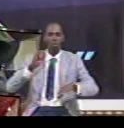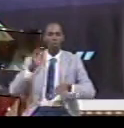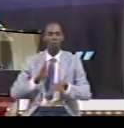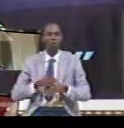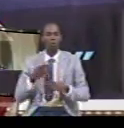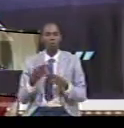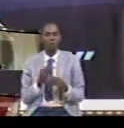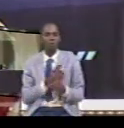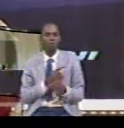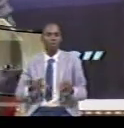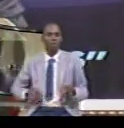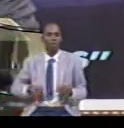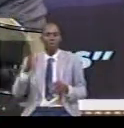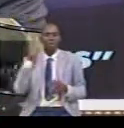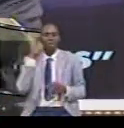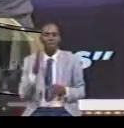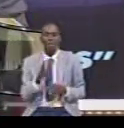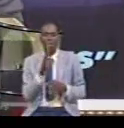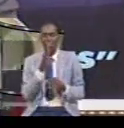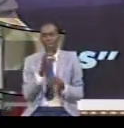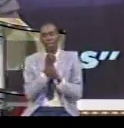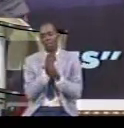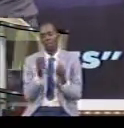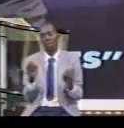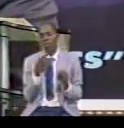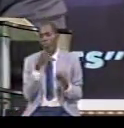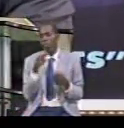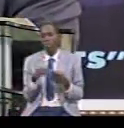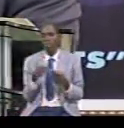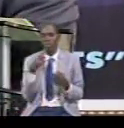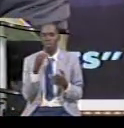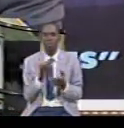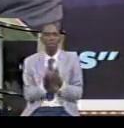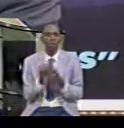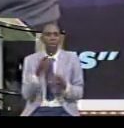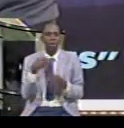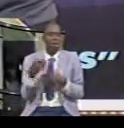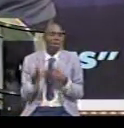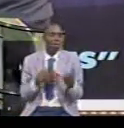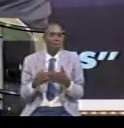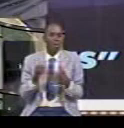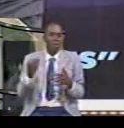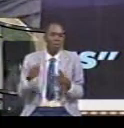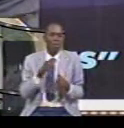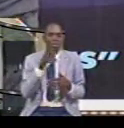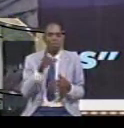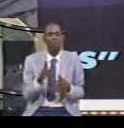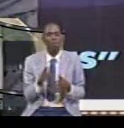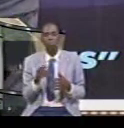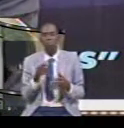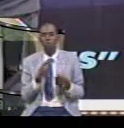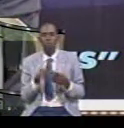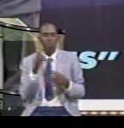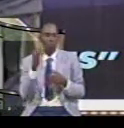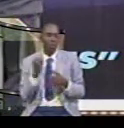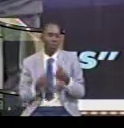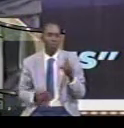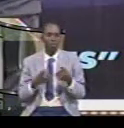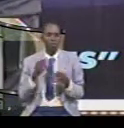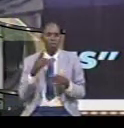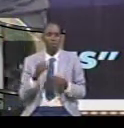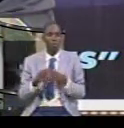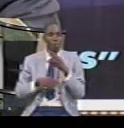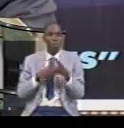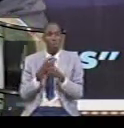be saved. And when it says whosoever, that means any part of the world, to the uttermost part of the earth, as you call on the name